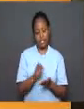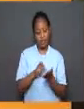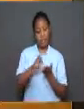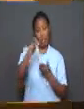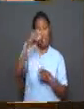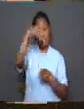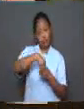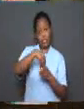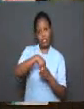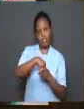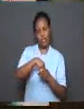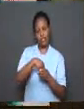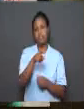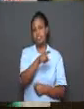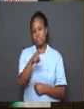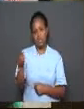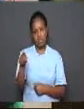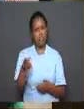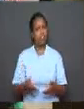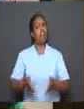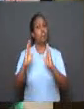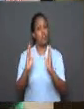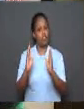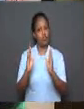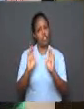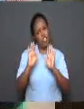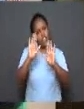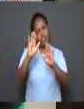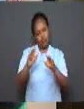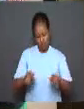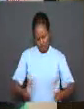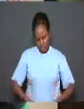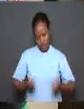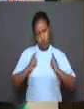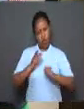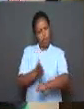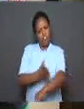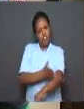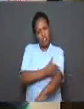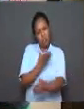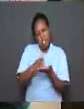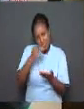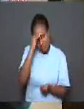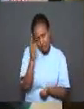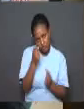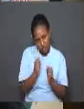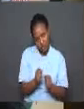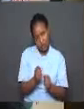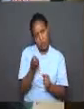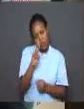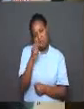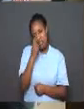a democracy, you are allowed to improve your life through education